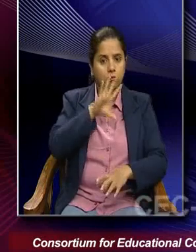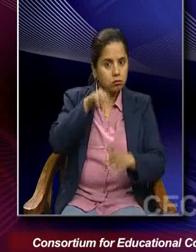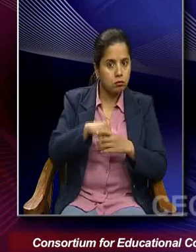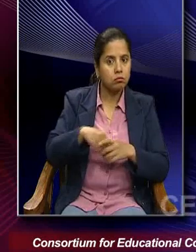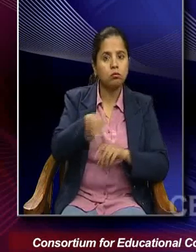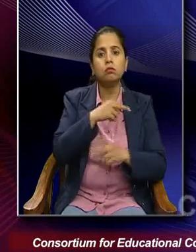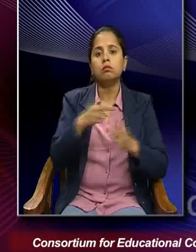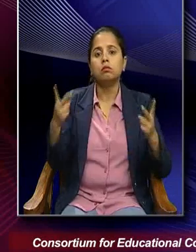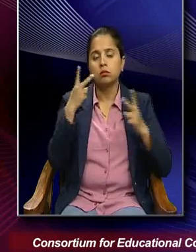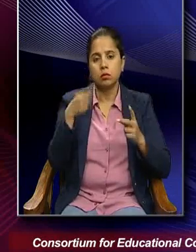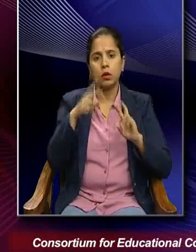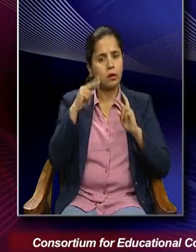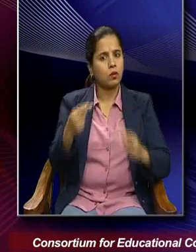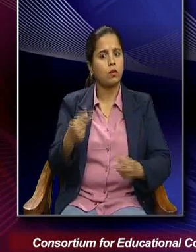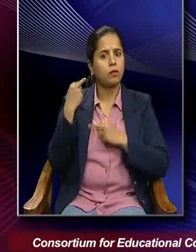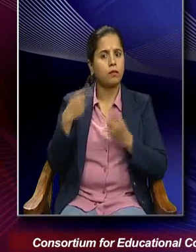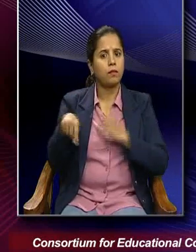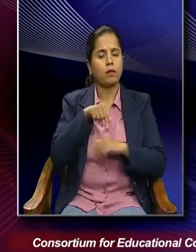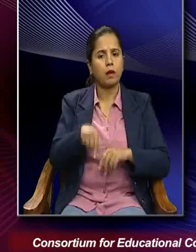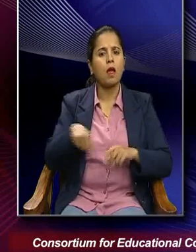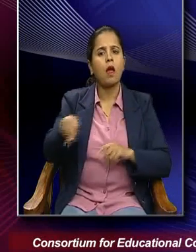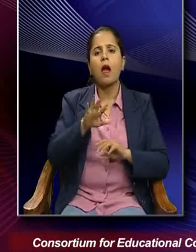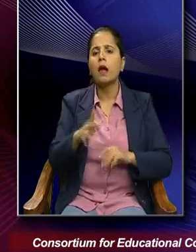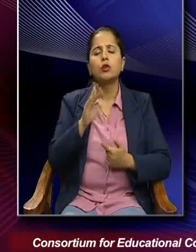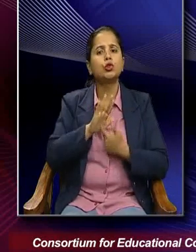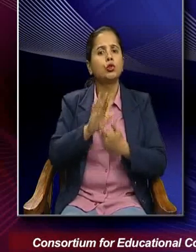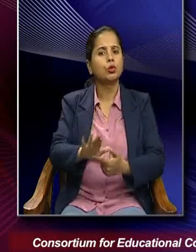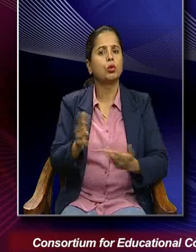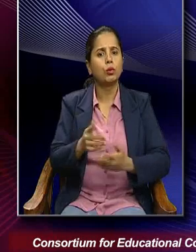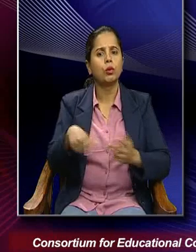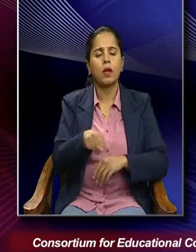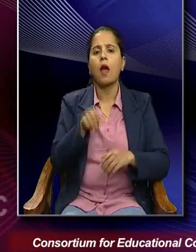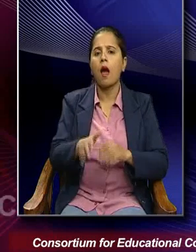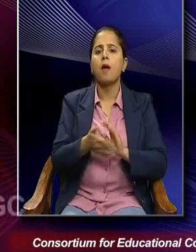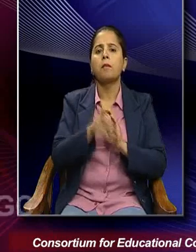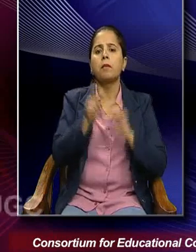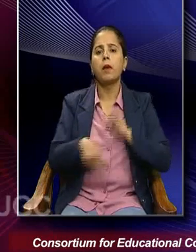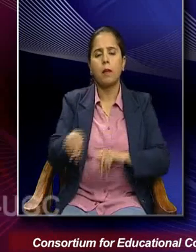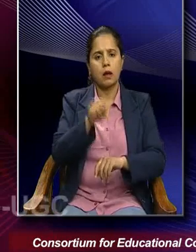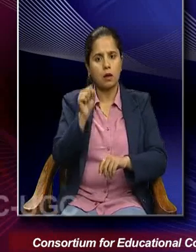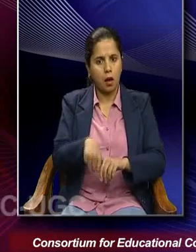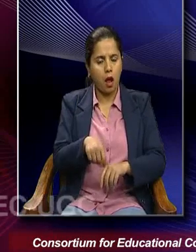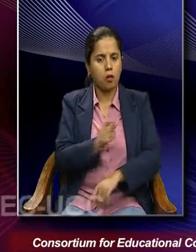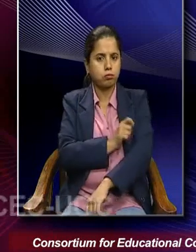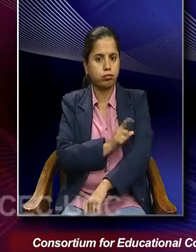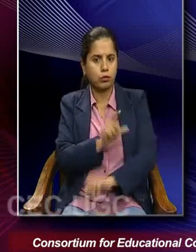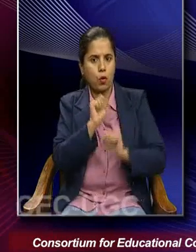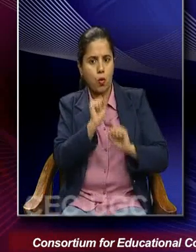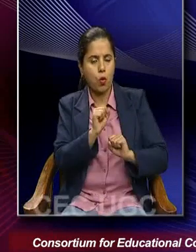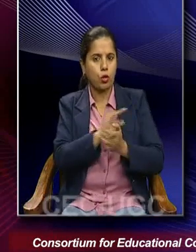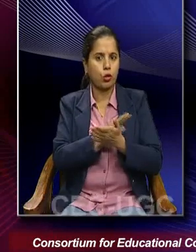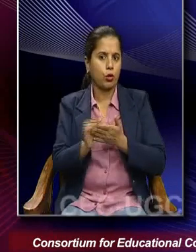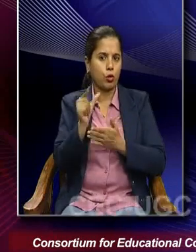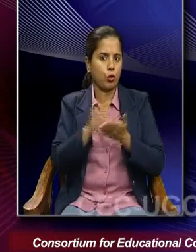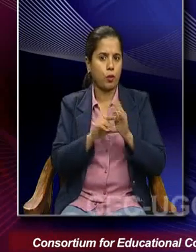it. The reflexive sense, simply stated, is the capacity of human being to